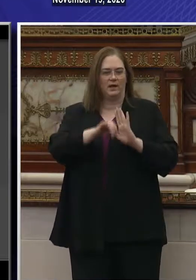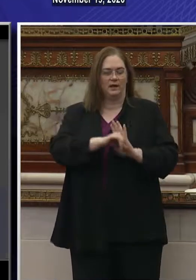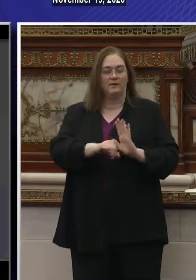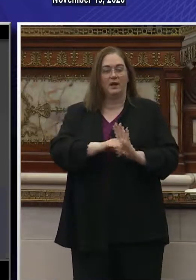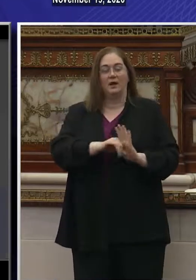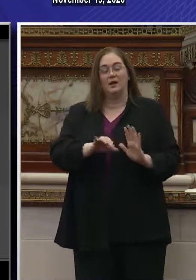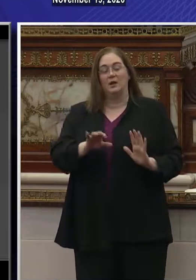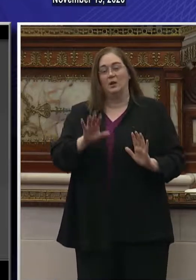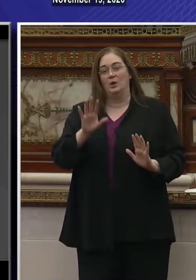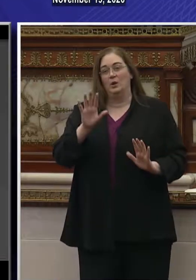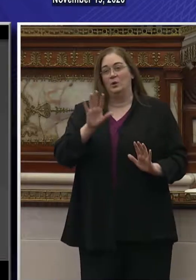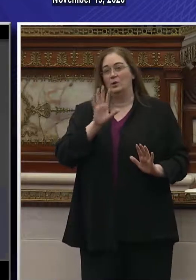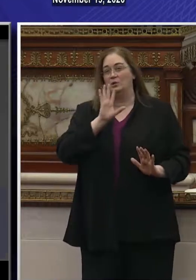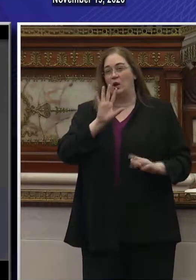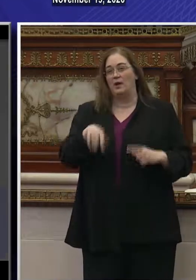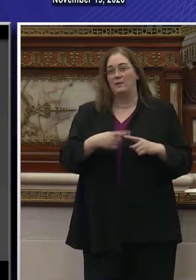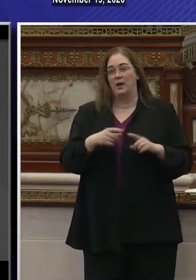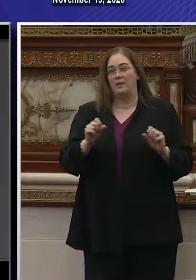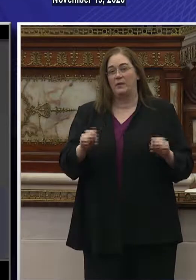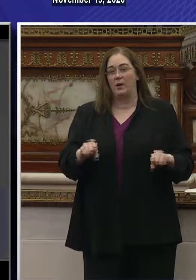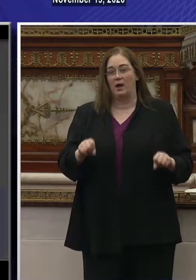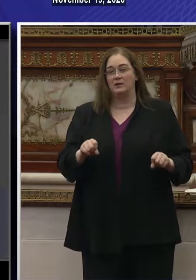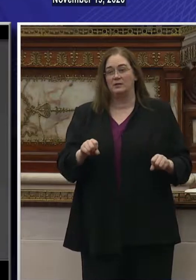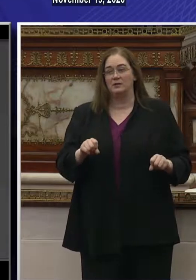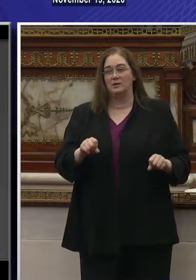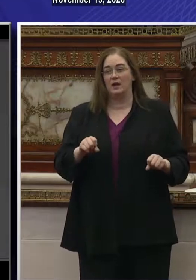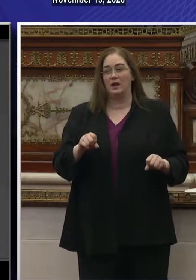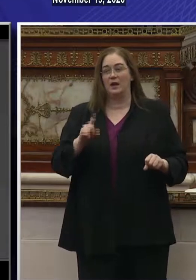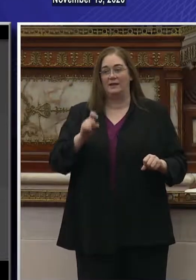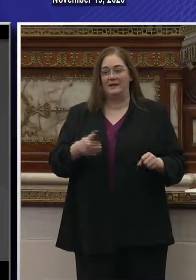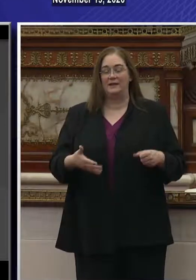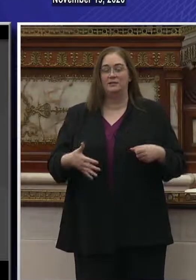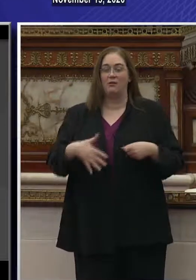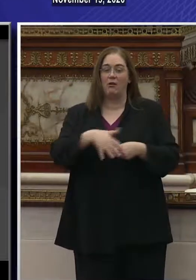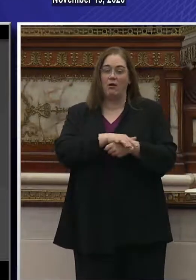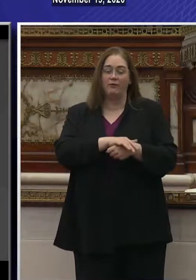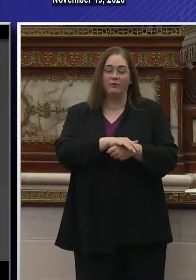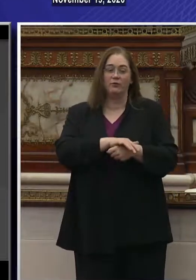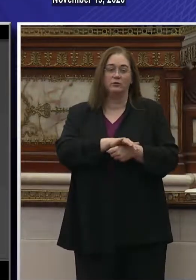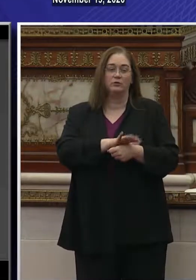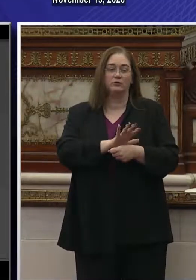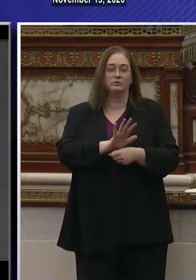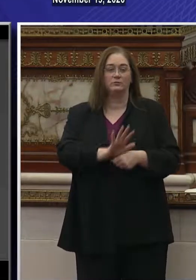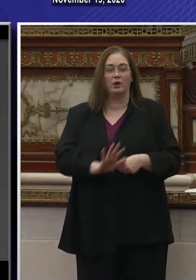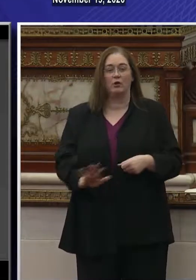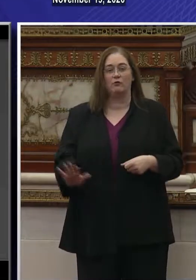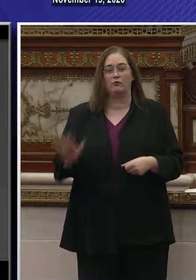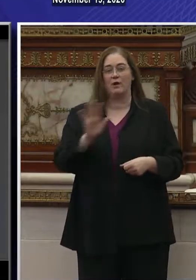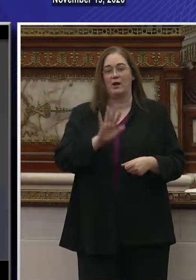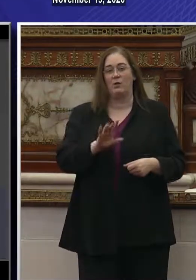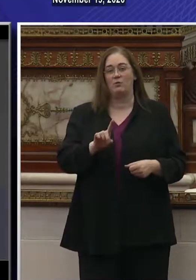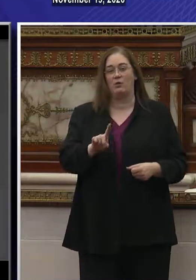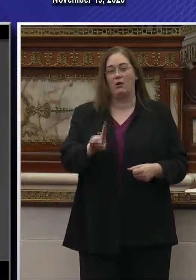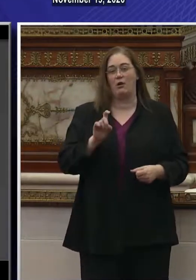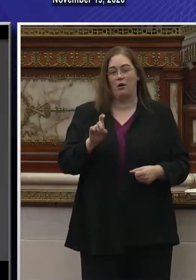we are talking about the possibility of needing to cover somewhere around